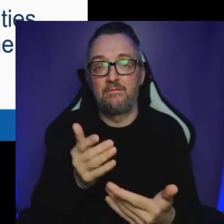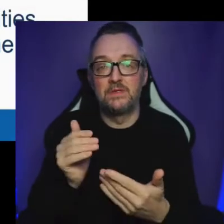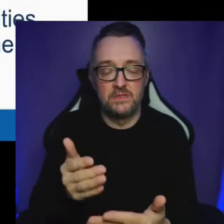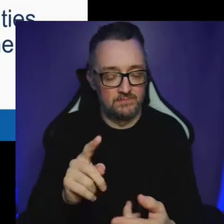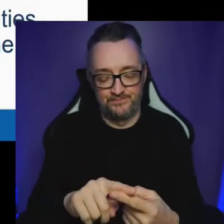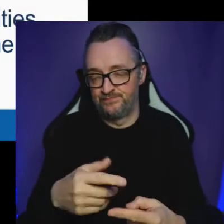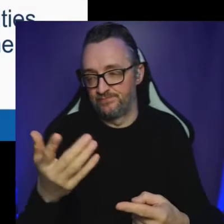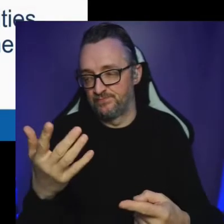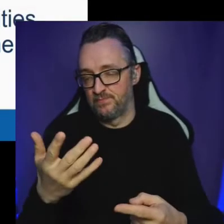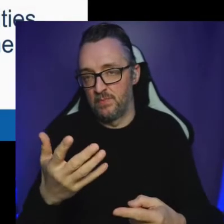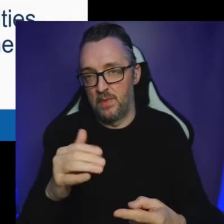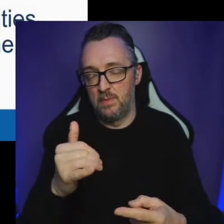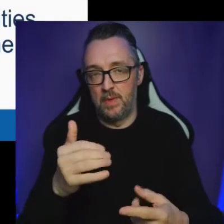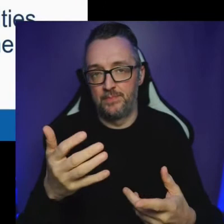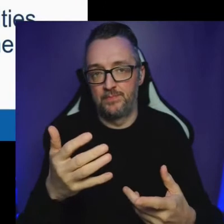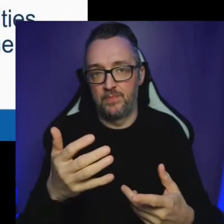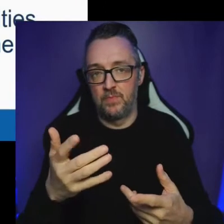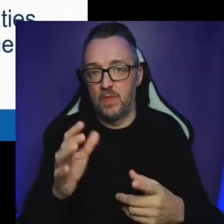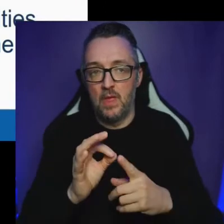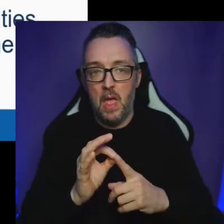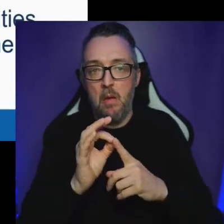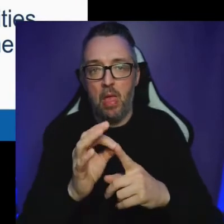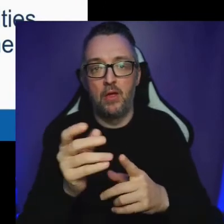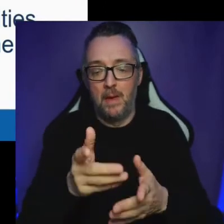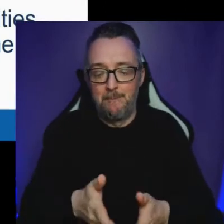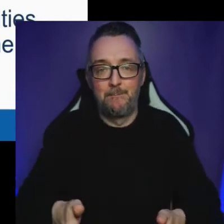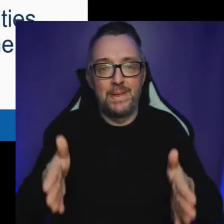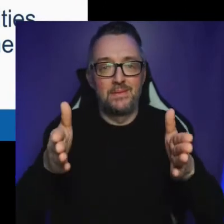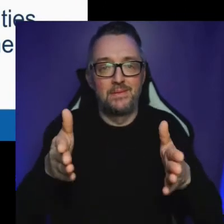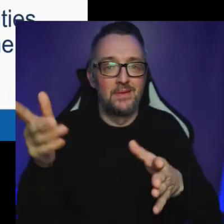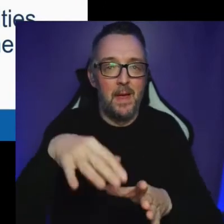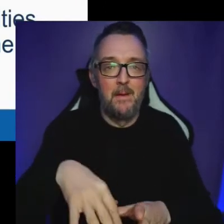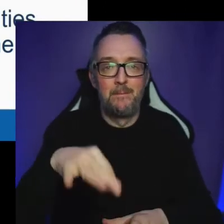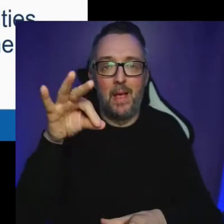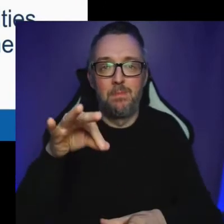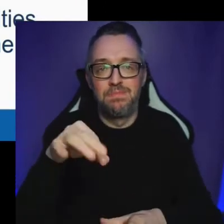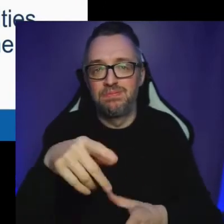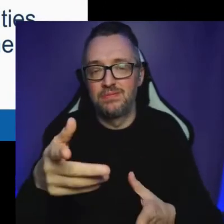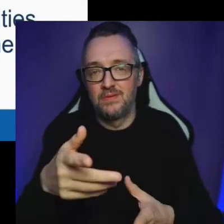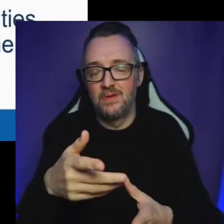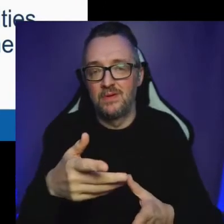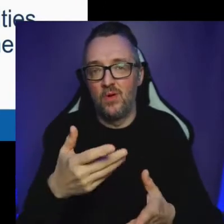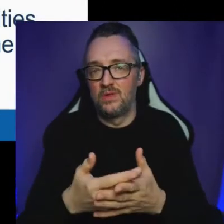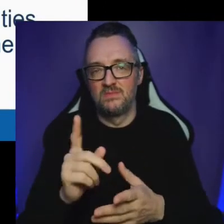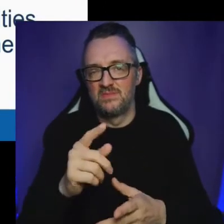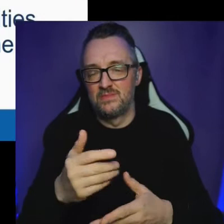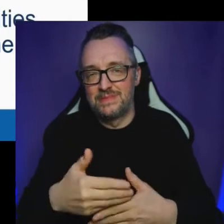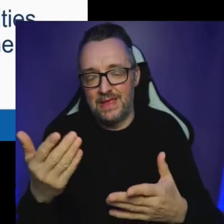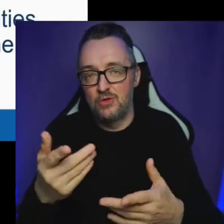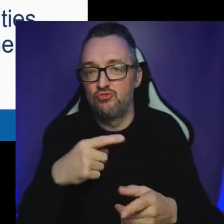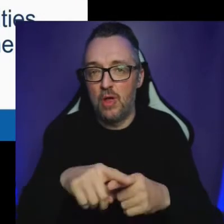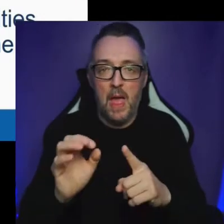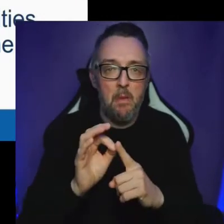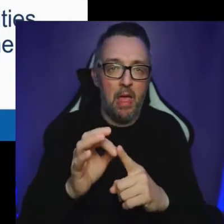it's applying to get your bins picked up or rubbish picked up on a certain day, or applying for a